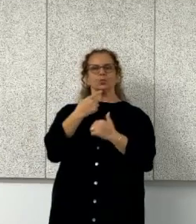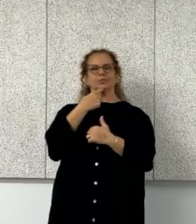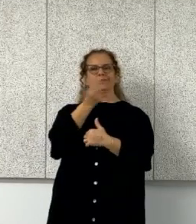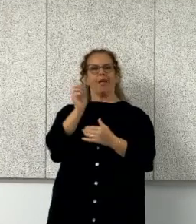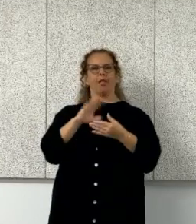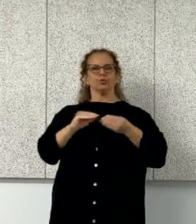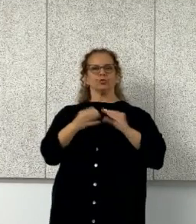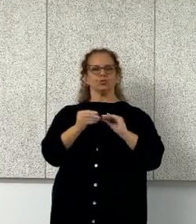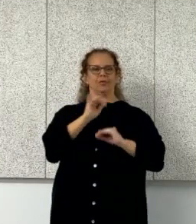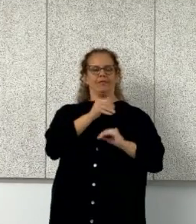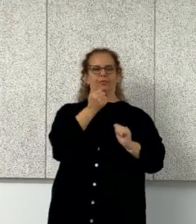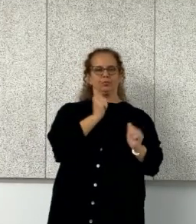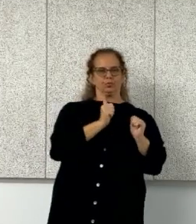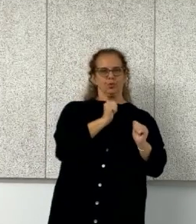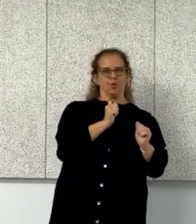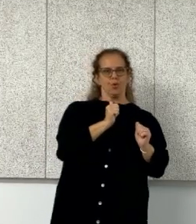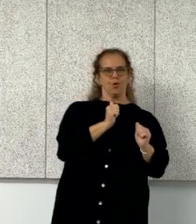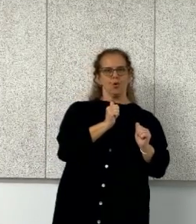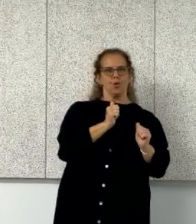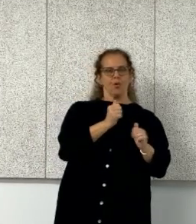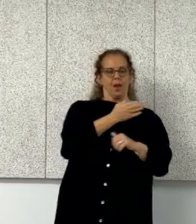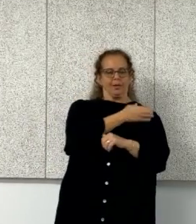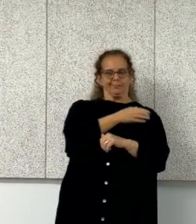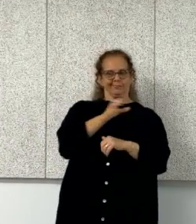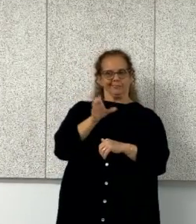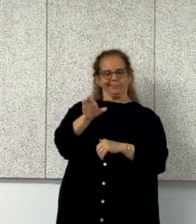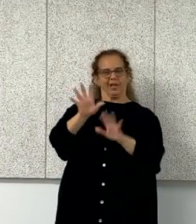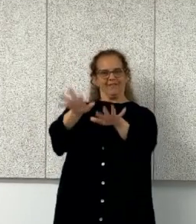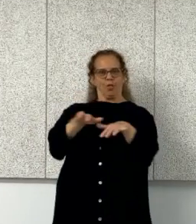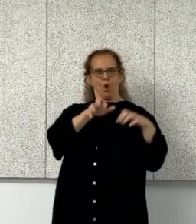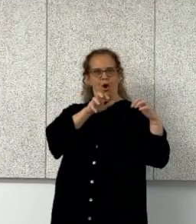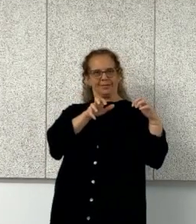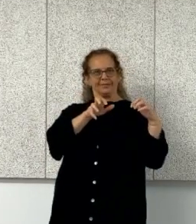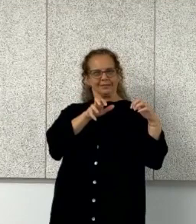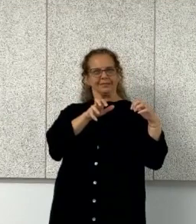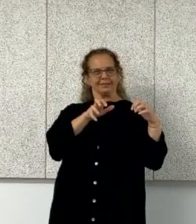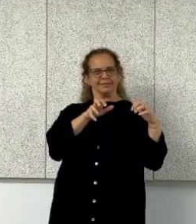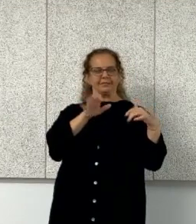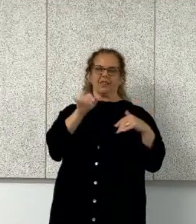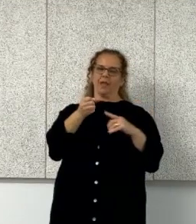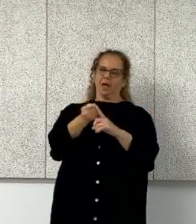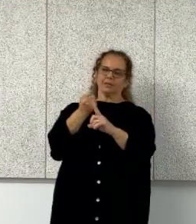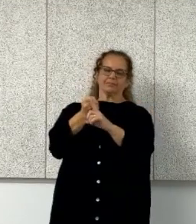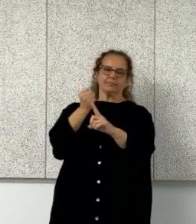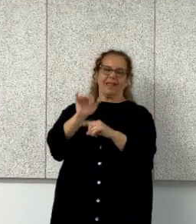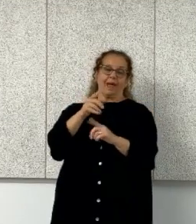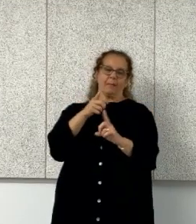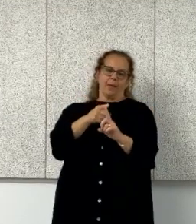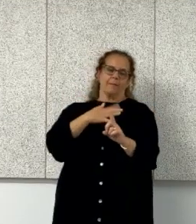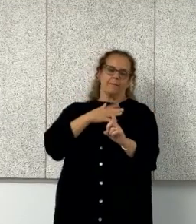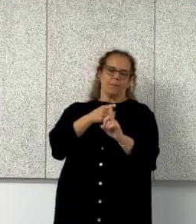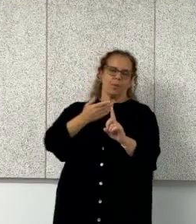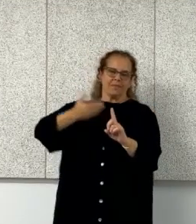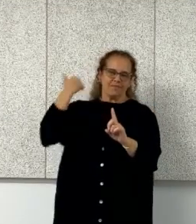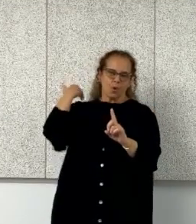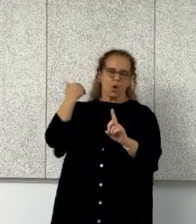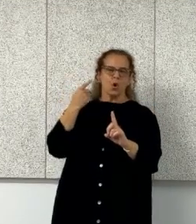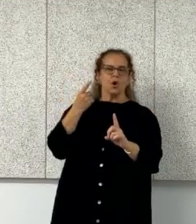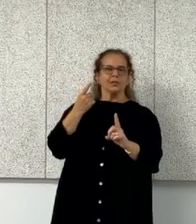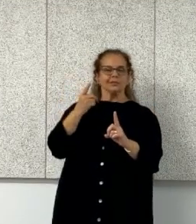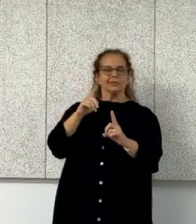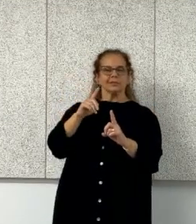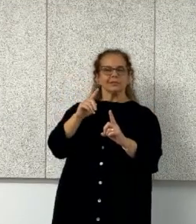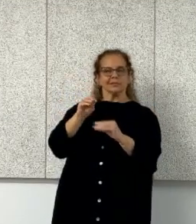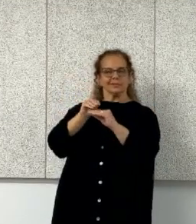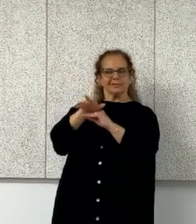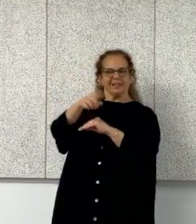show. And if you can arm your audiences with that, it makes, again, to my point before, it makes them do the work for you